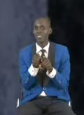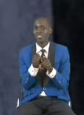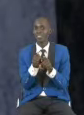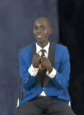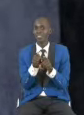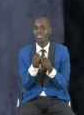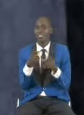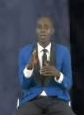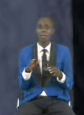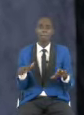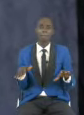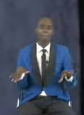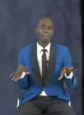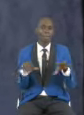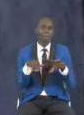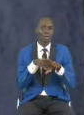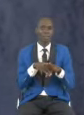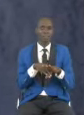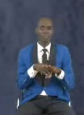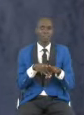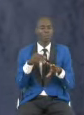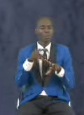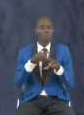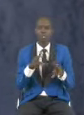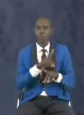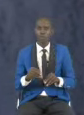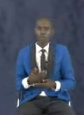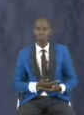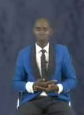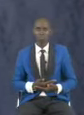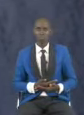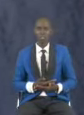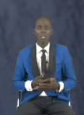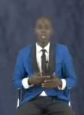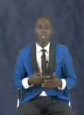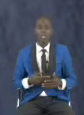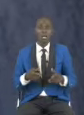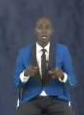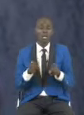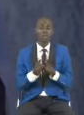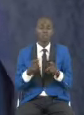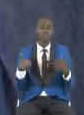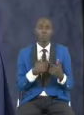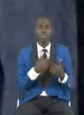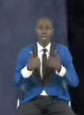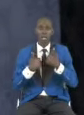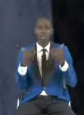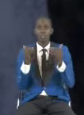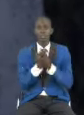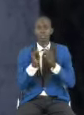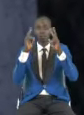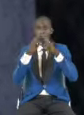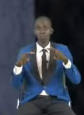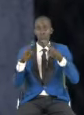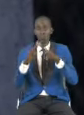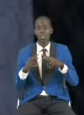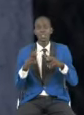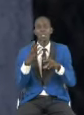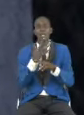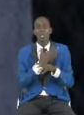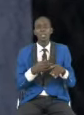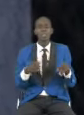no child. But as we held the retreat, and she believed in the Lord, and